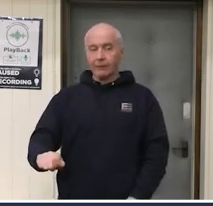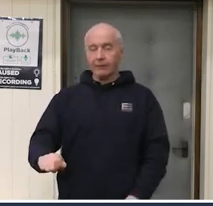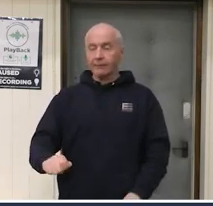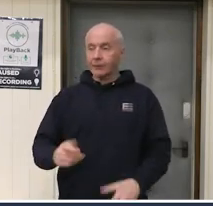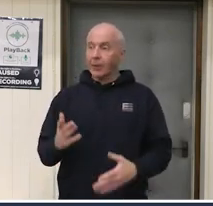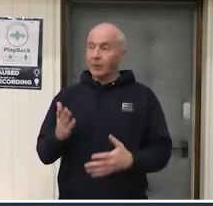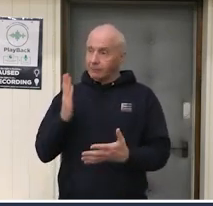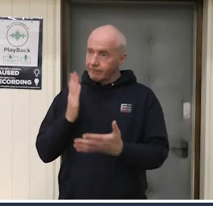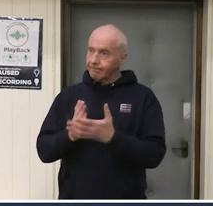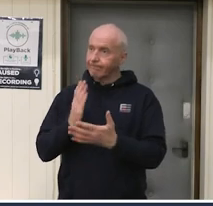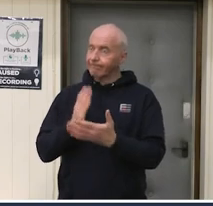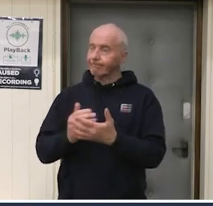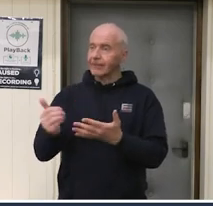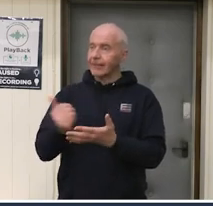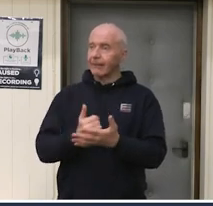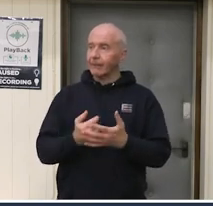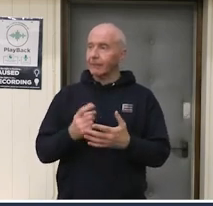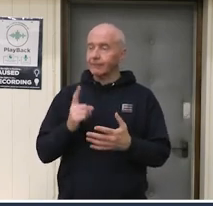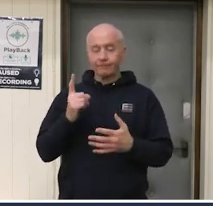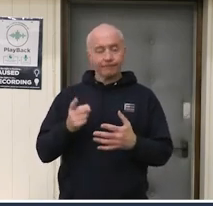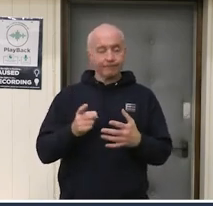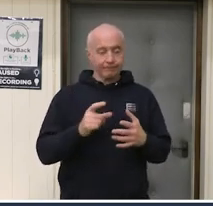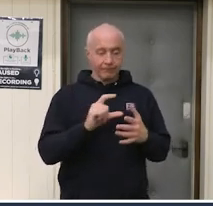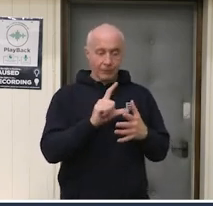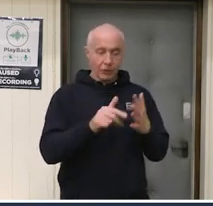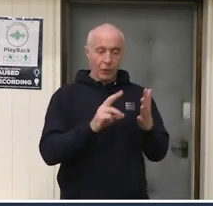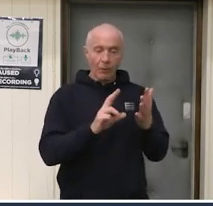safe. You won't get stuff like this happening, like Chernobyl.